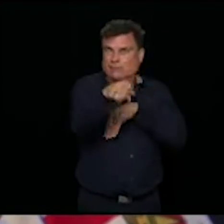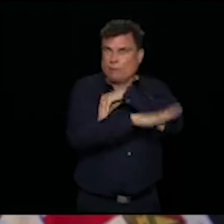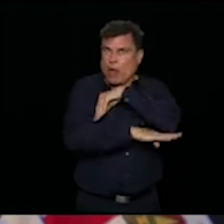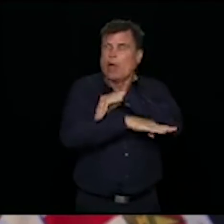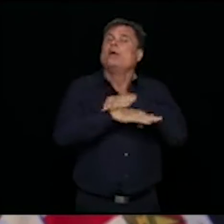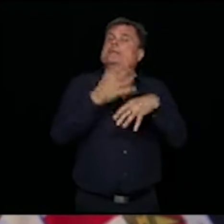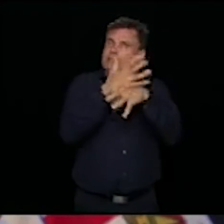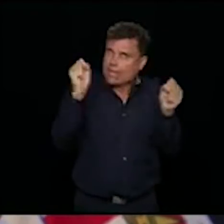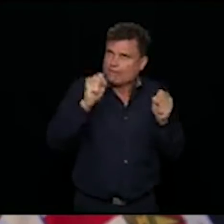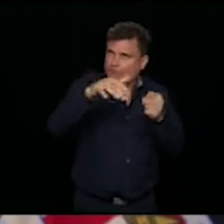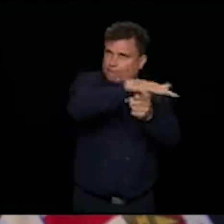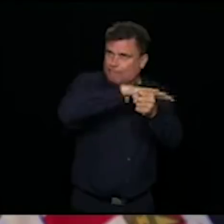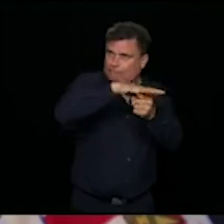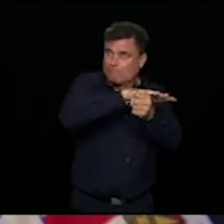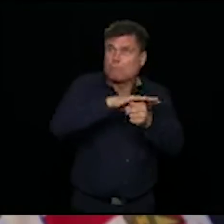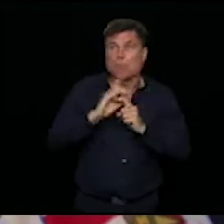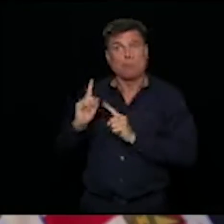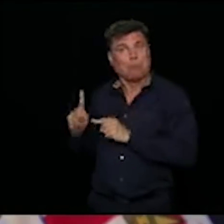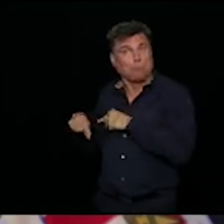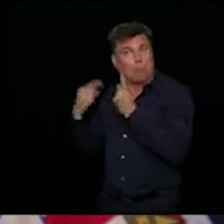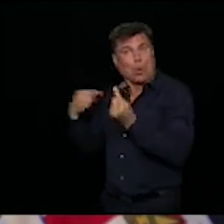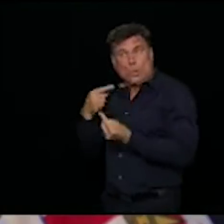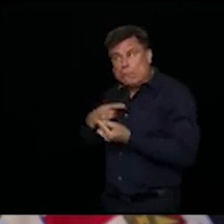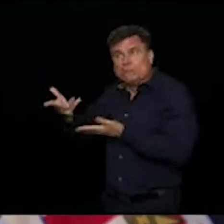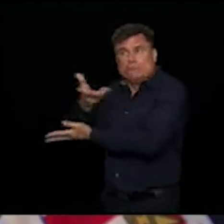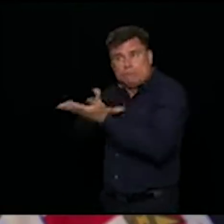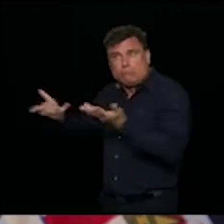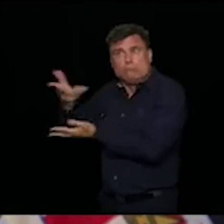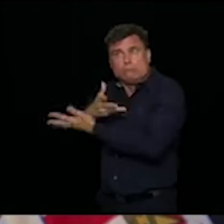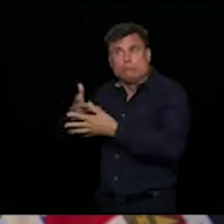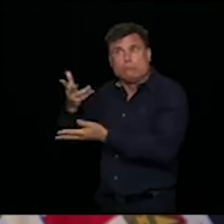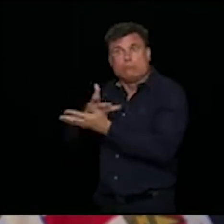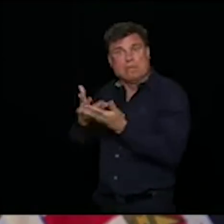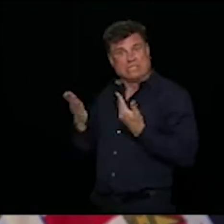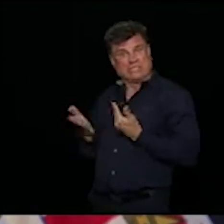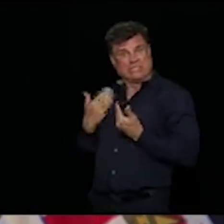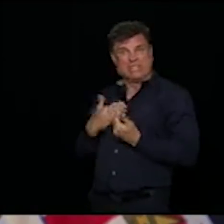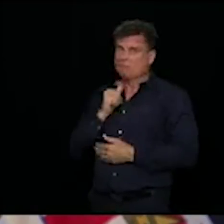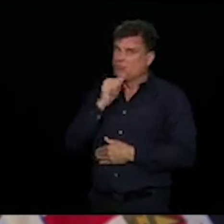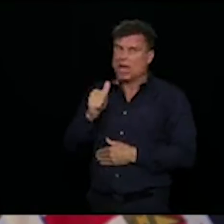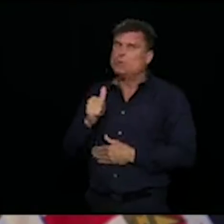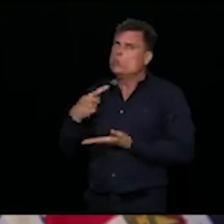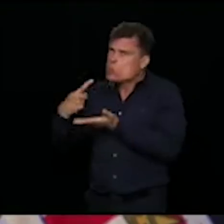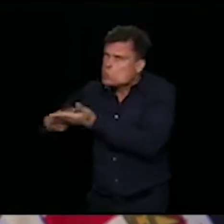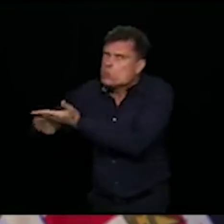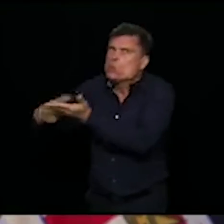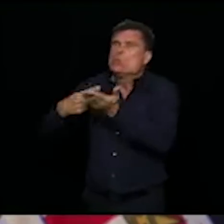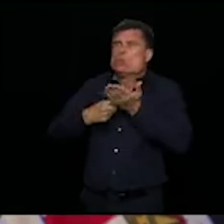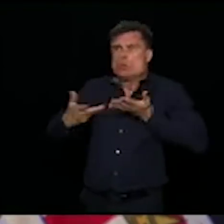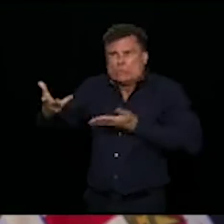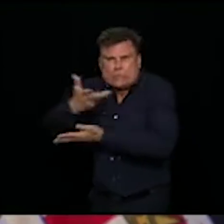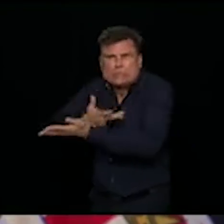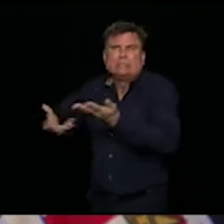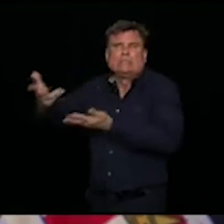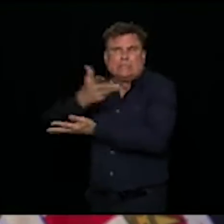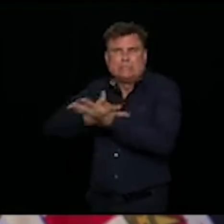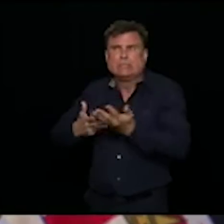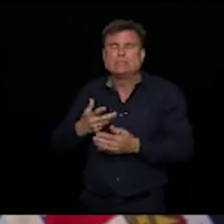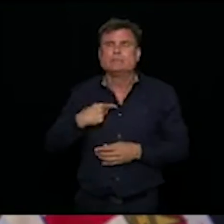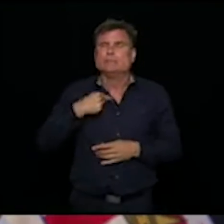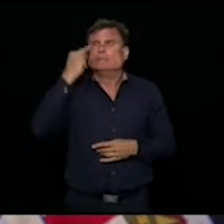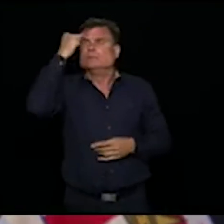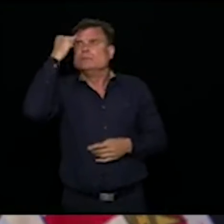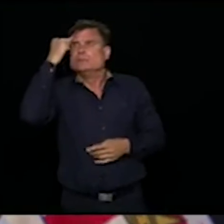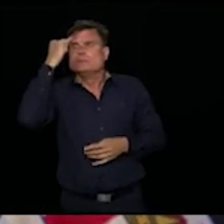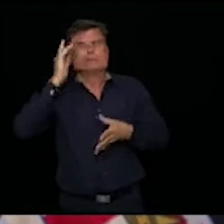get back to in-class learning this September. This has not been an easy task, and it has been something that has been front of